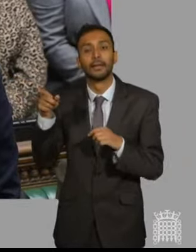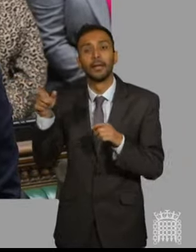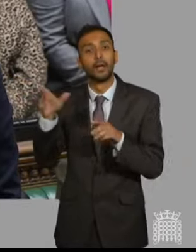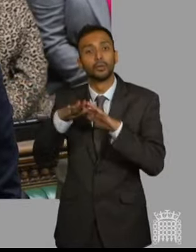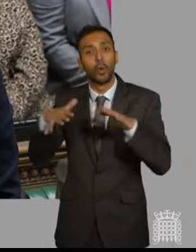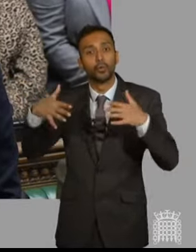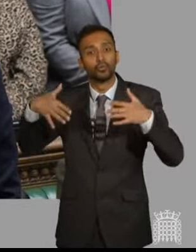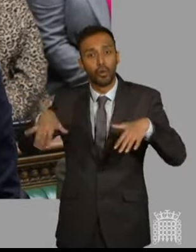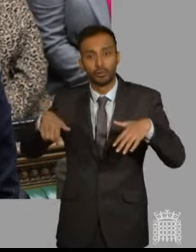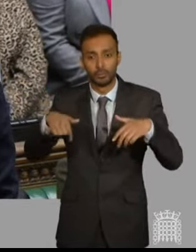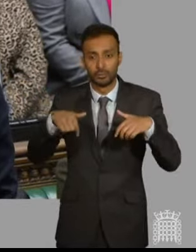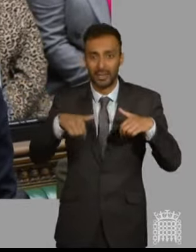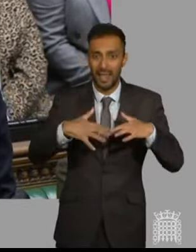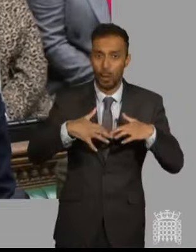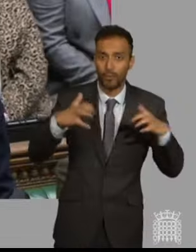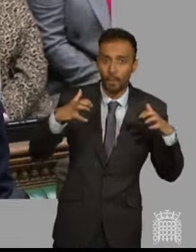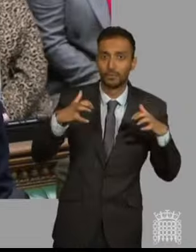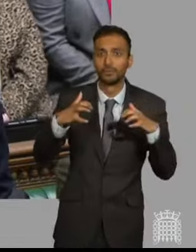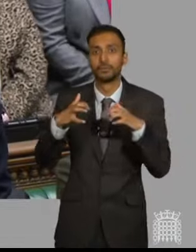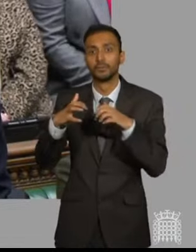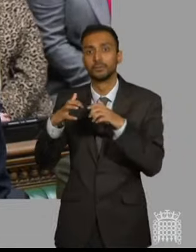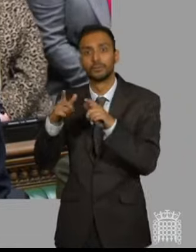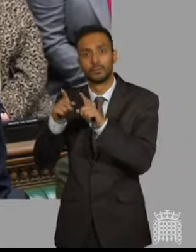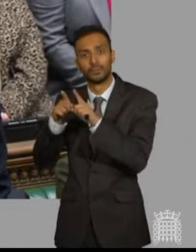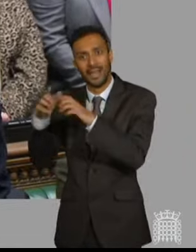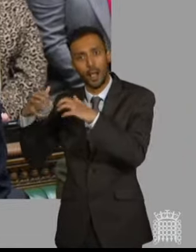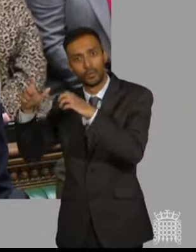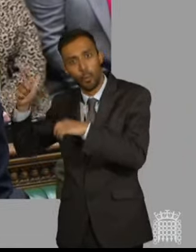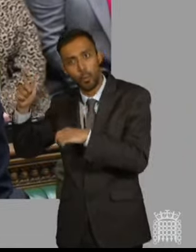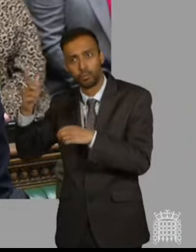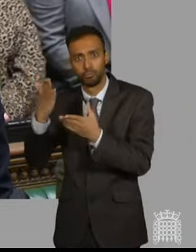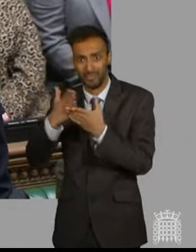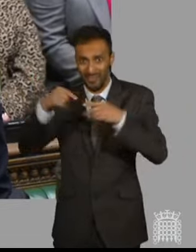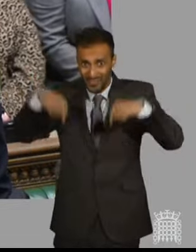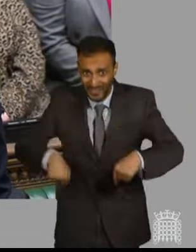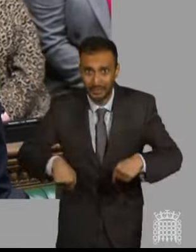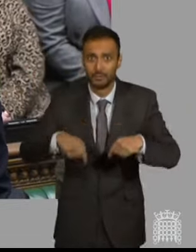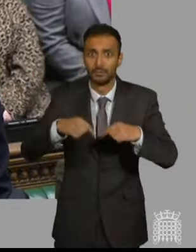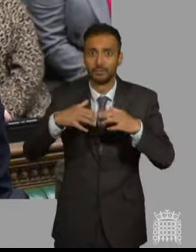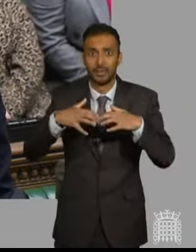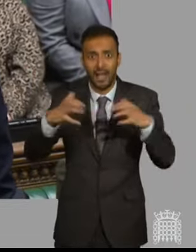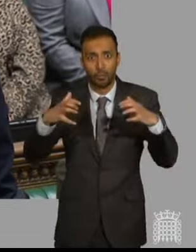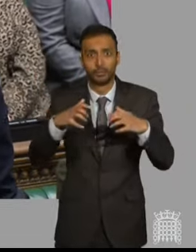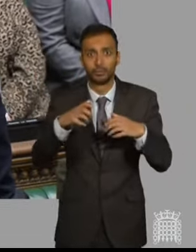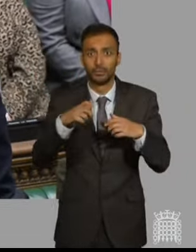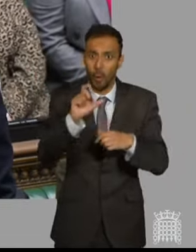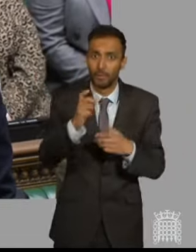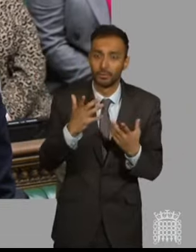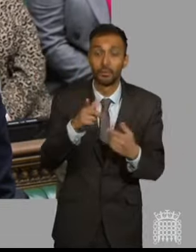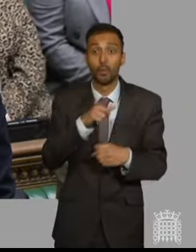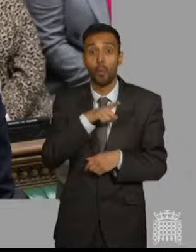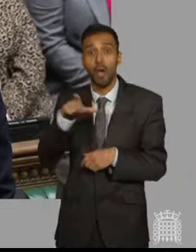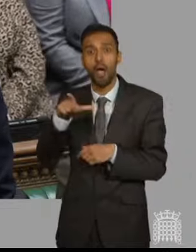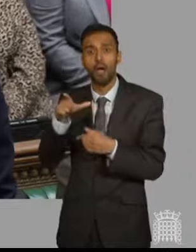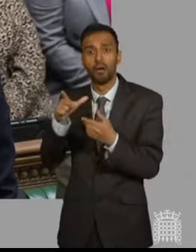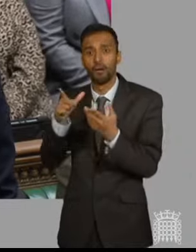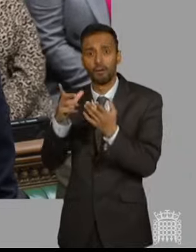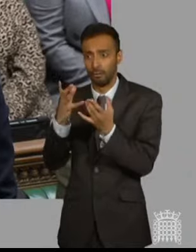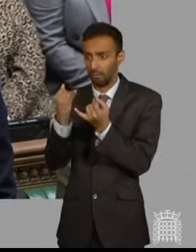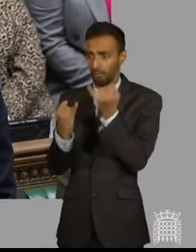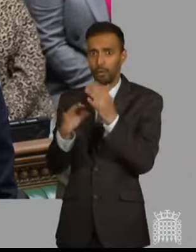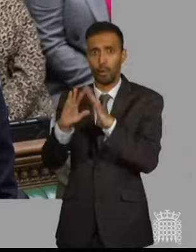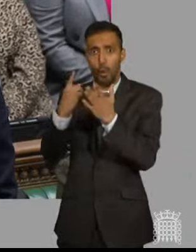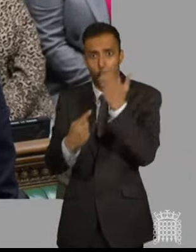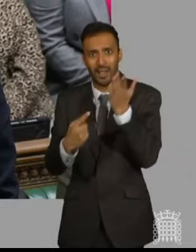goes far beyond just the sub-postmasters. Just ask the Waspy women, or the victims of the Equitable Life scandal, or the victims